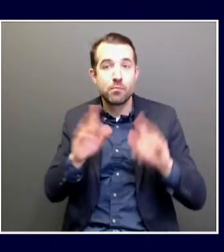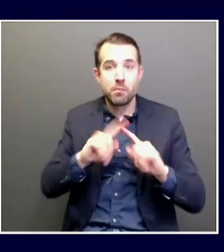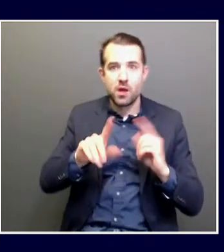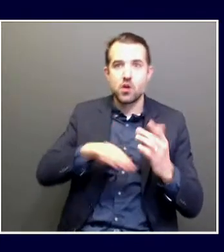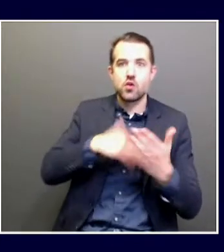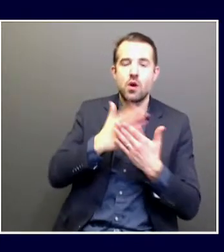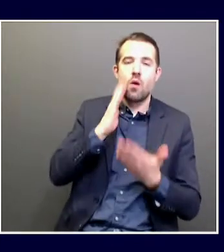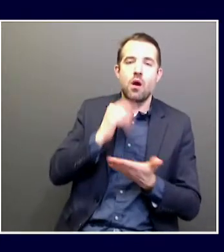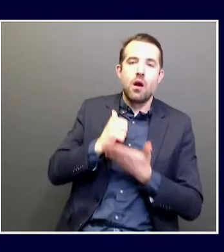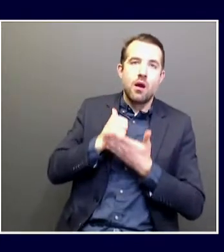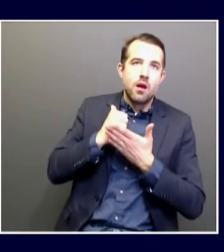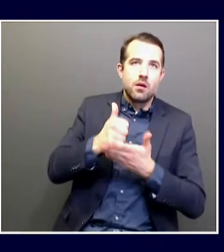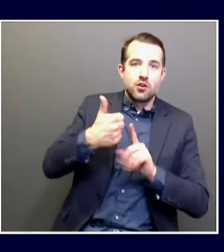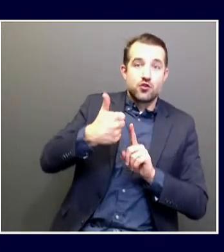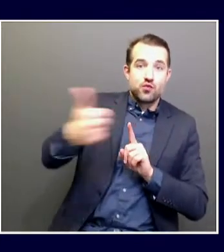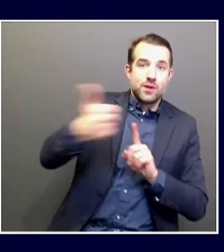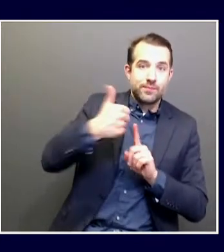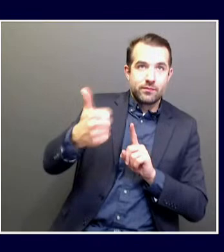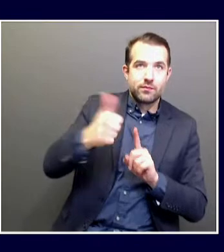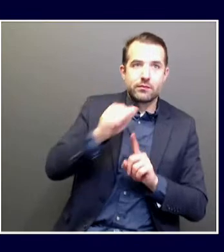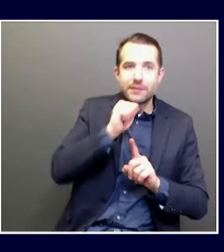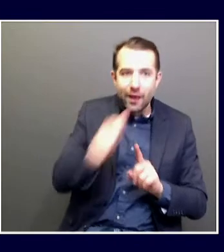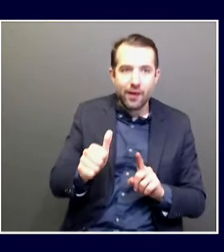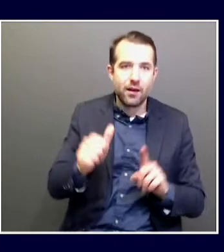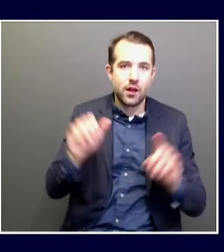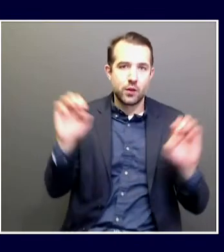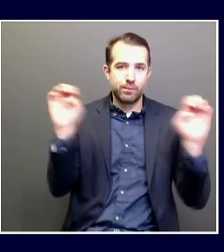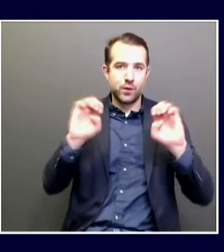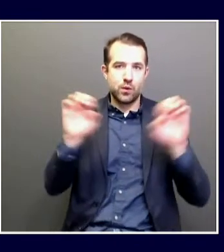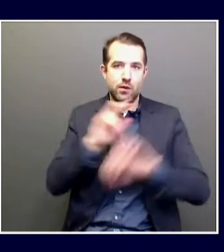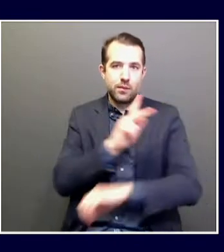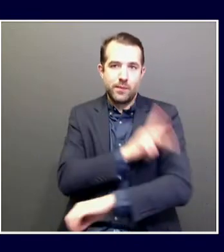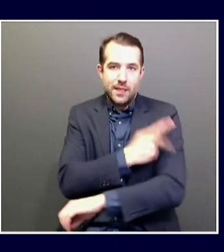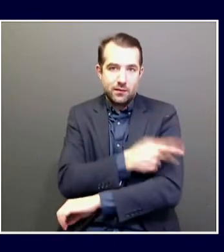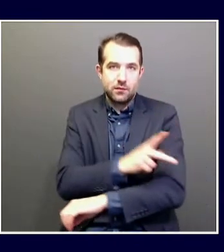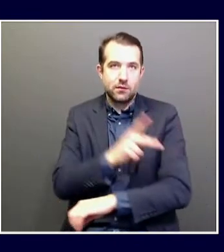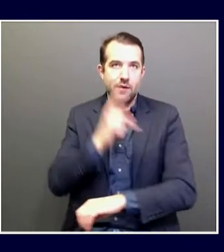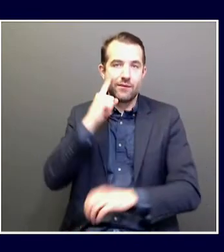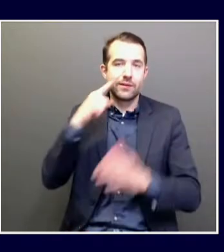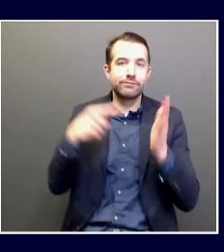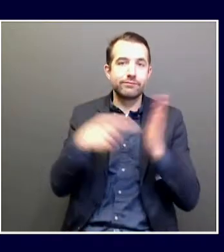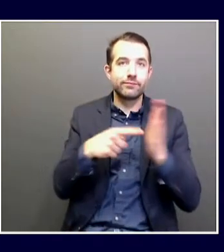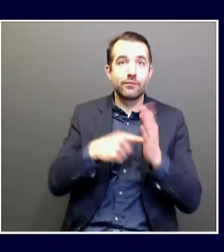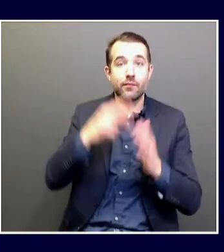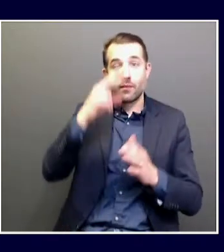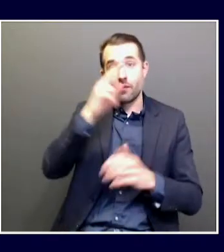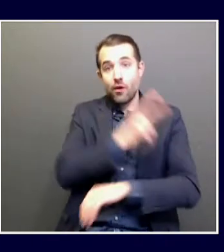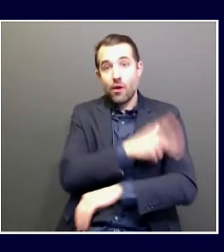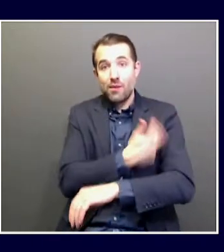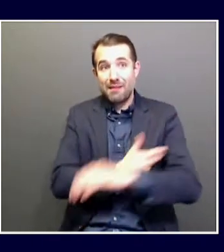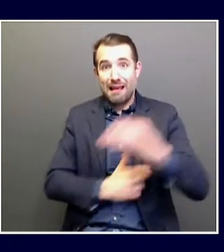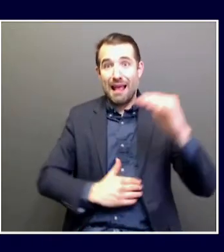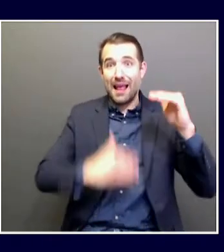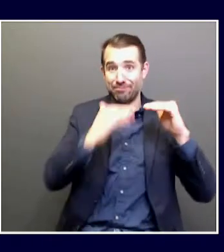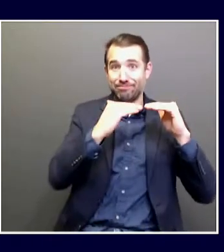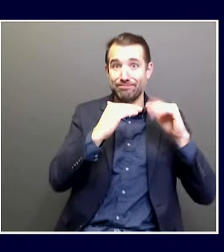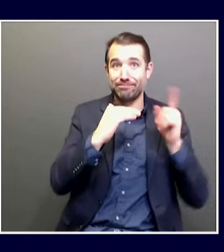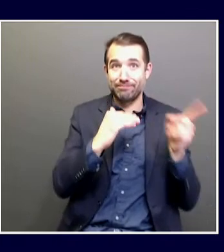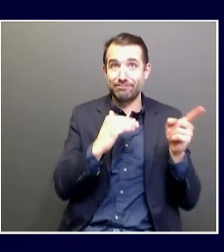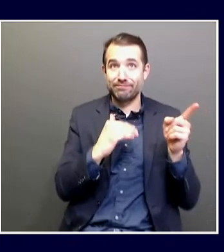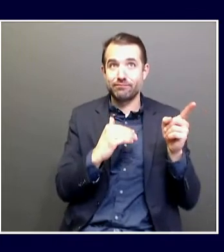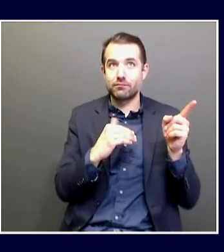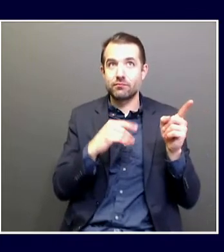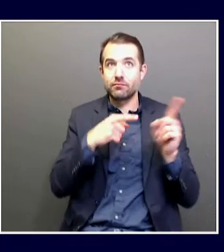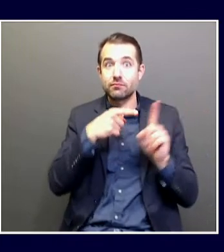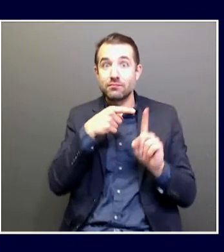non-emergency patients from one bed in a hospital that may be stressed to other beds in hospitals or nursing facilities as a means